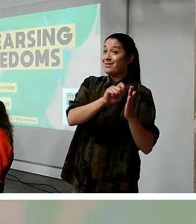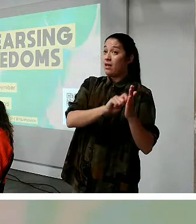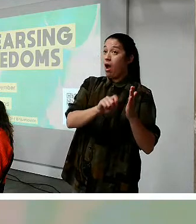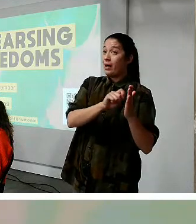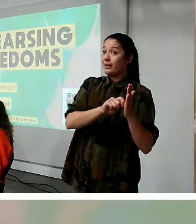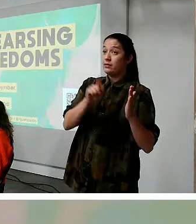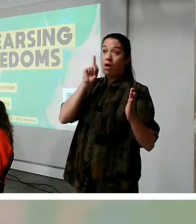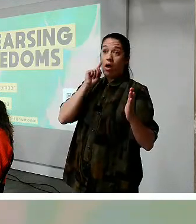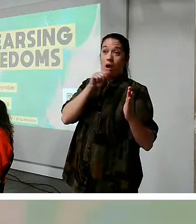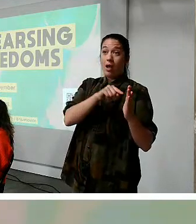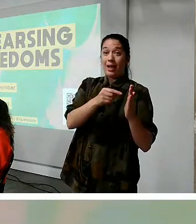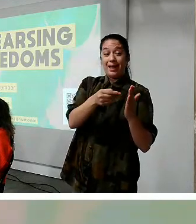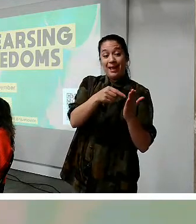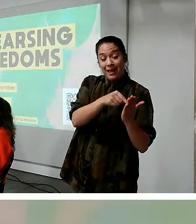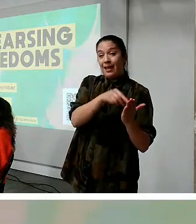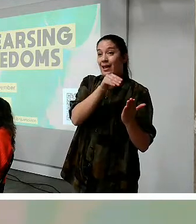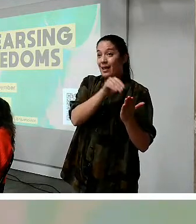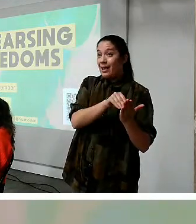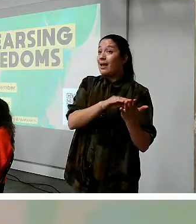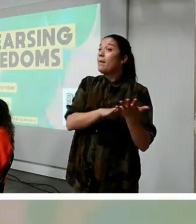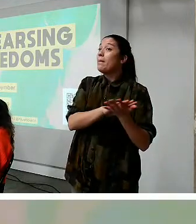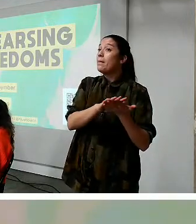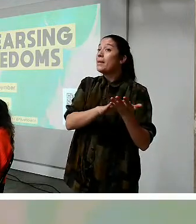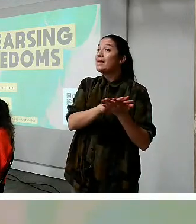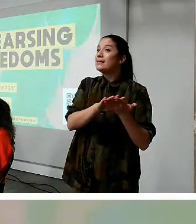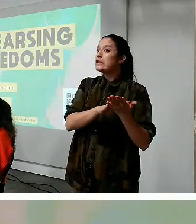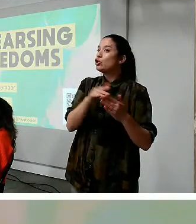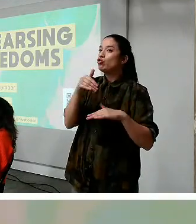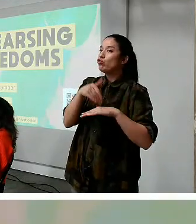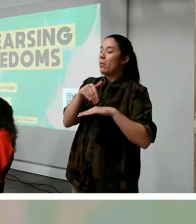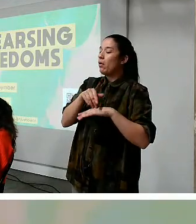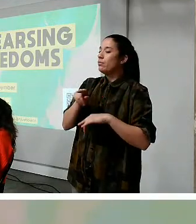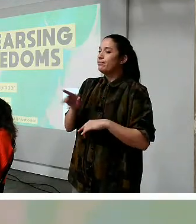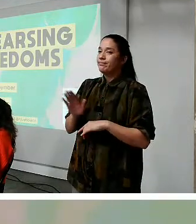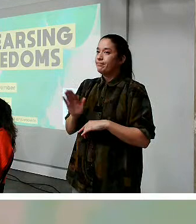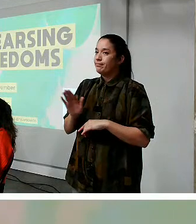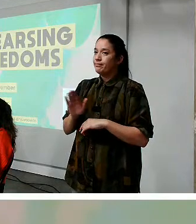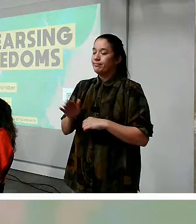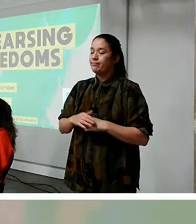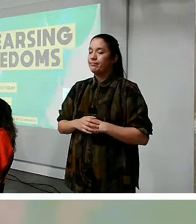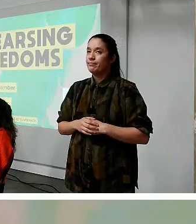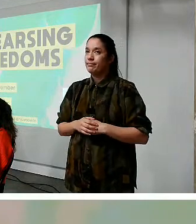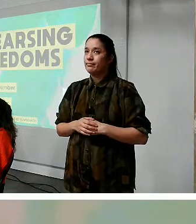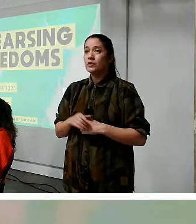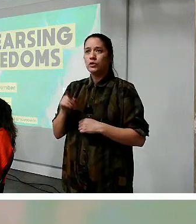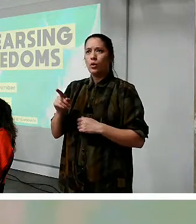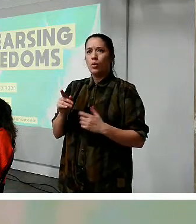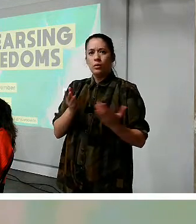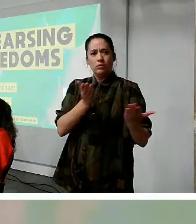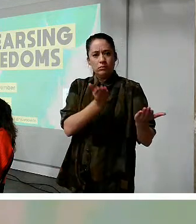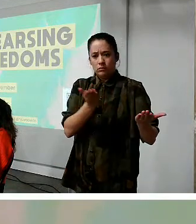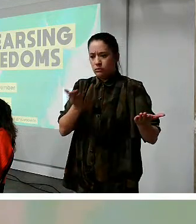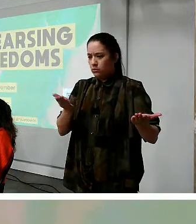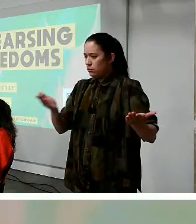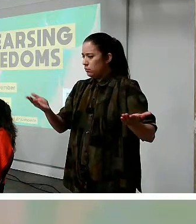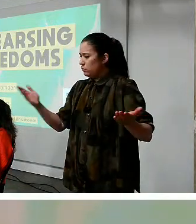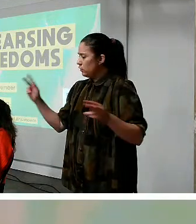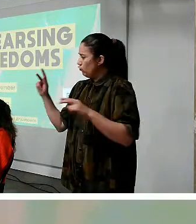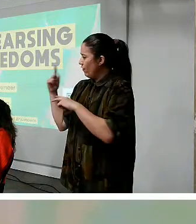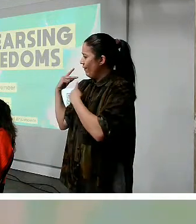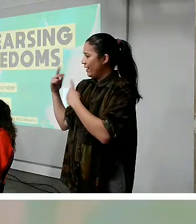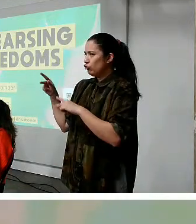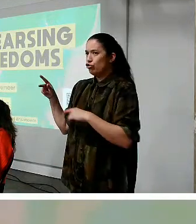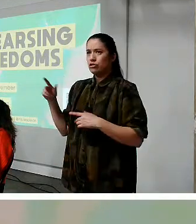moments occur a lot across this oral history, across these accounts. And they're not, you know,